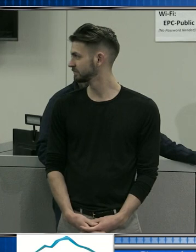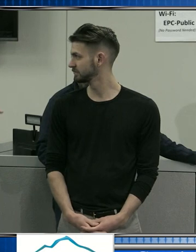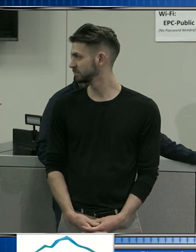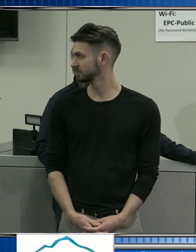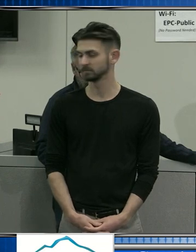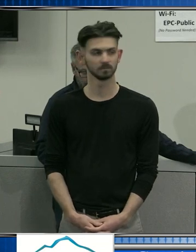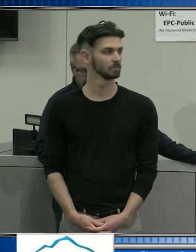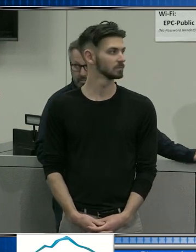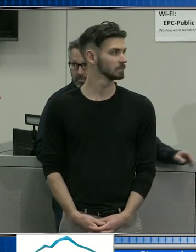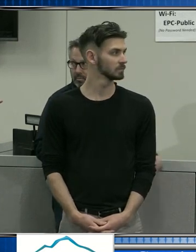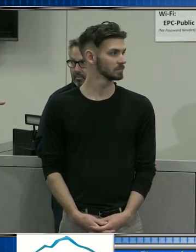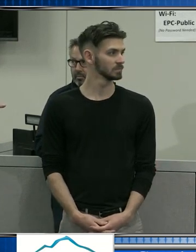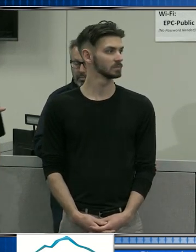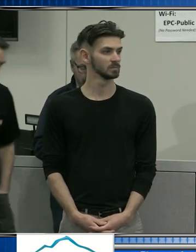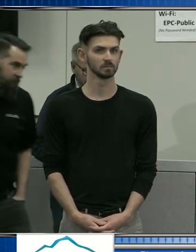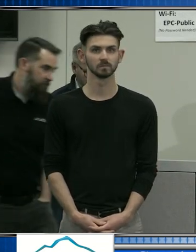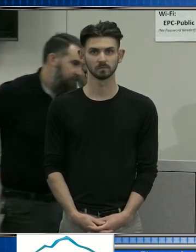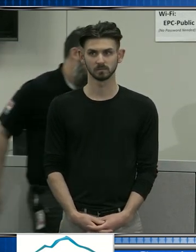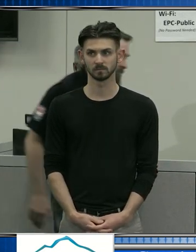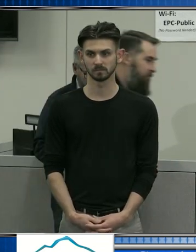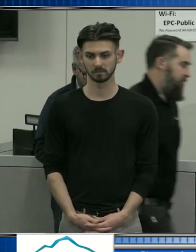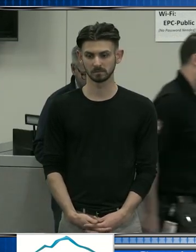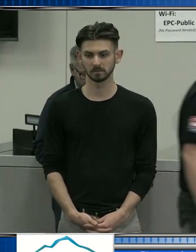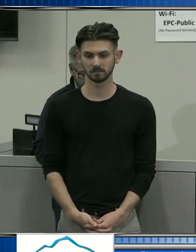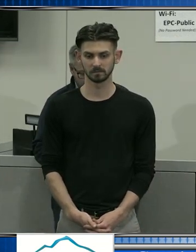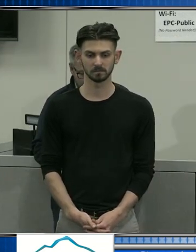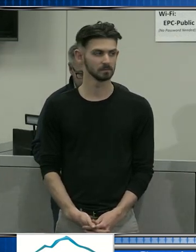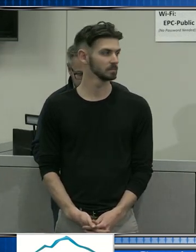Do you want us to take over by the side of the